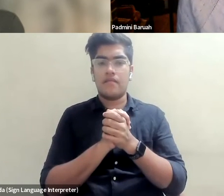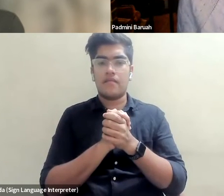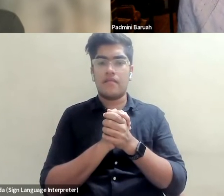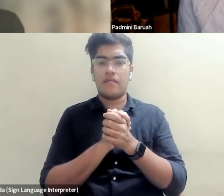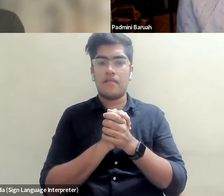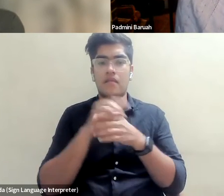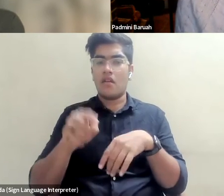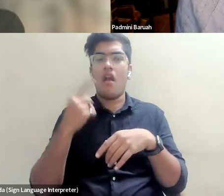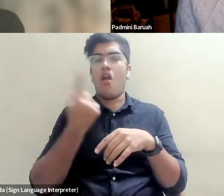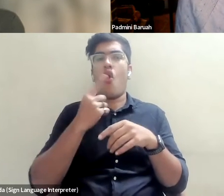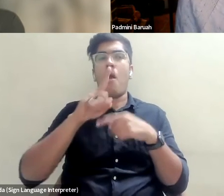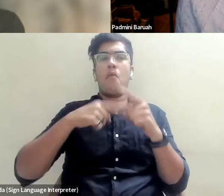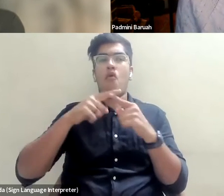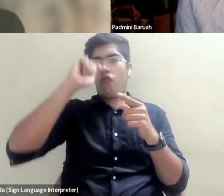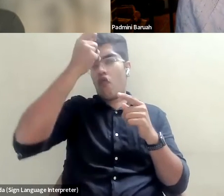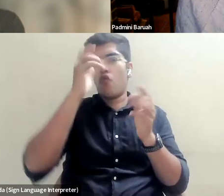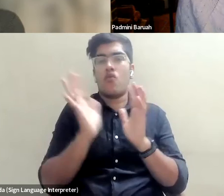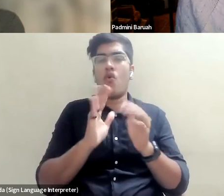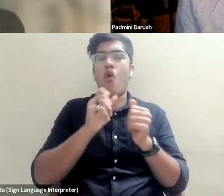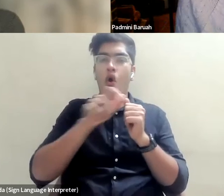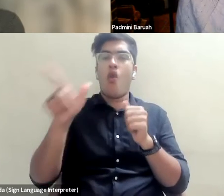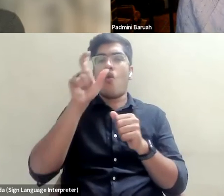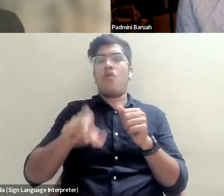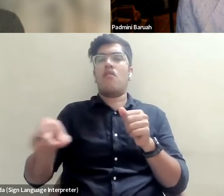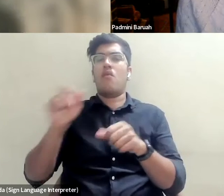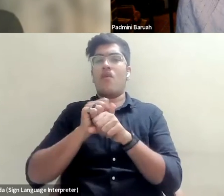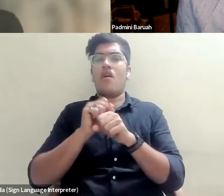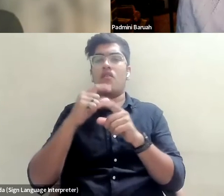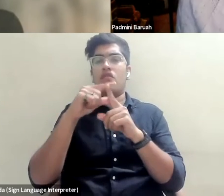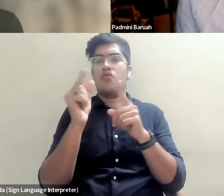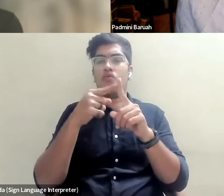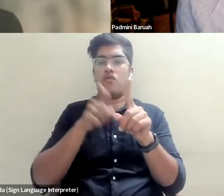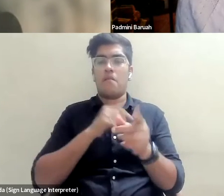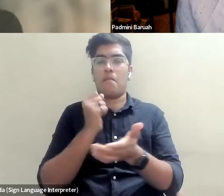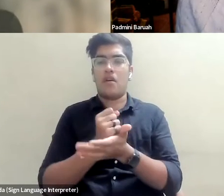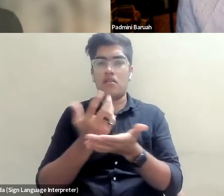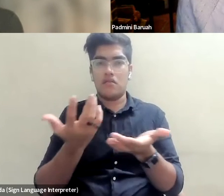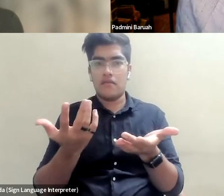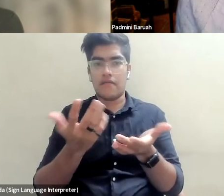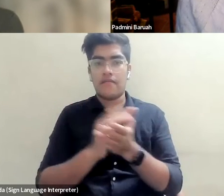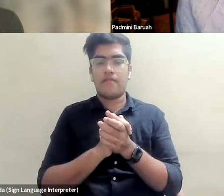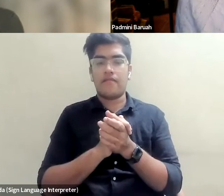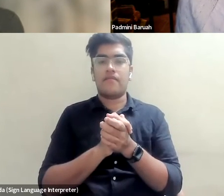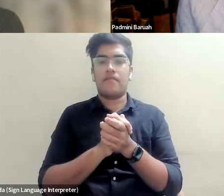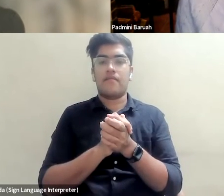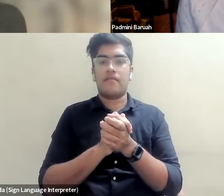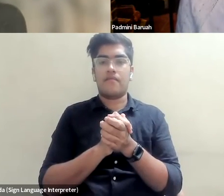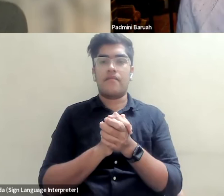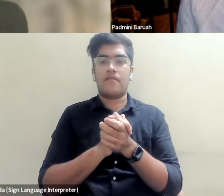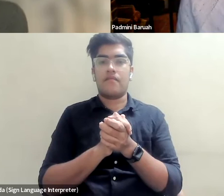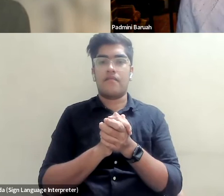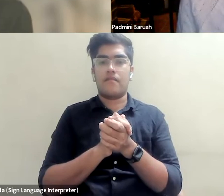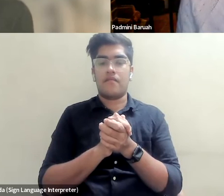about the foreigners. But the council in one case, for instance,